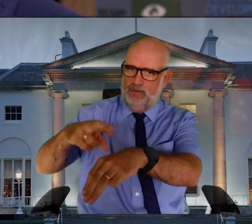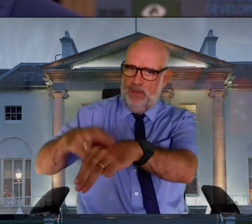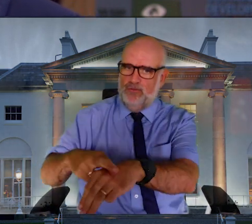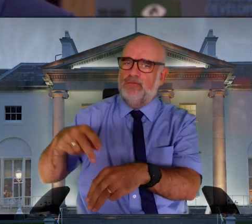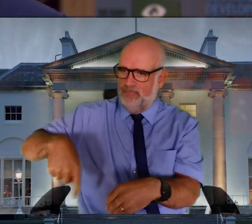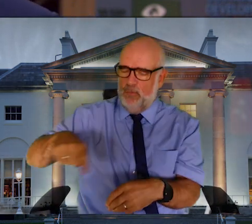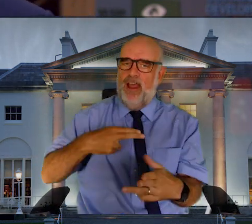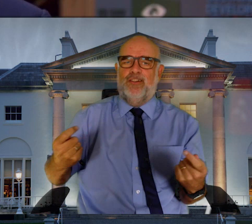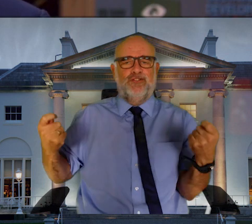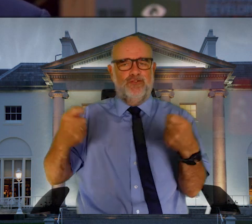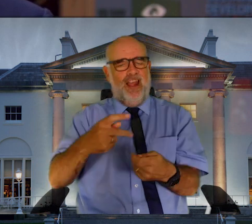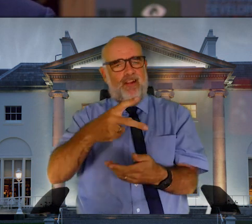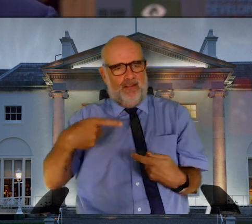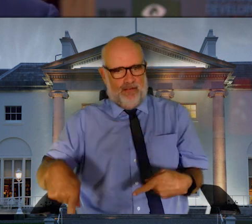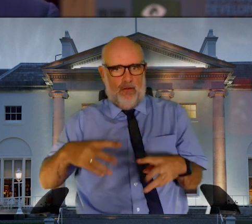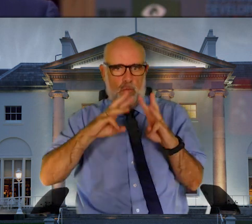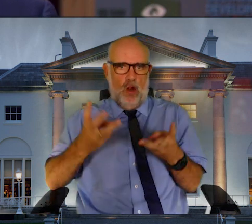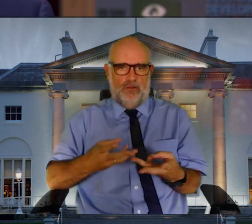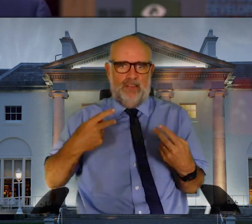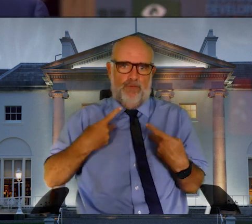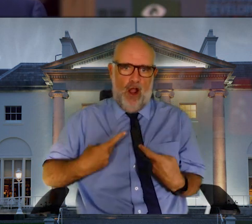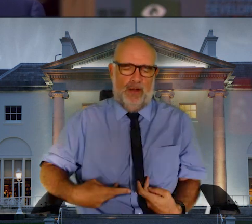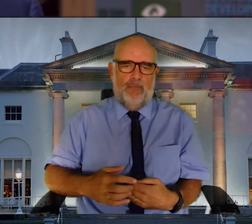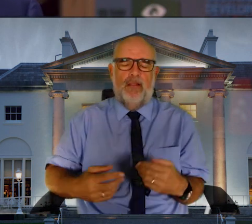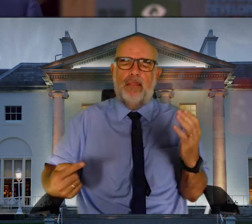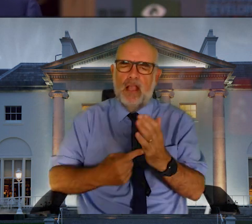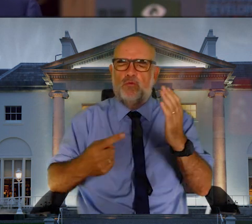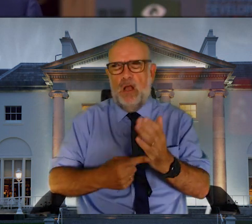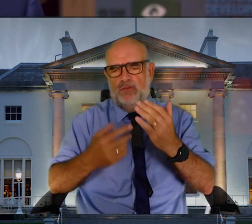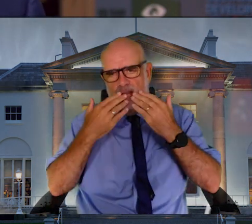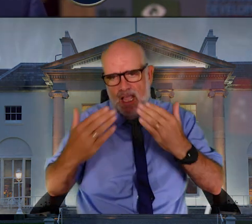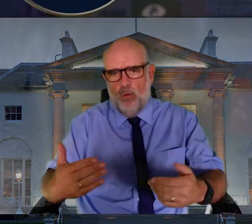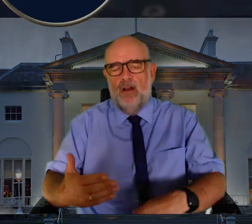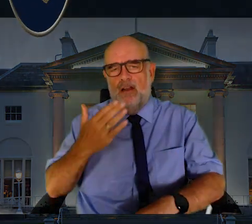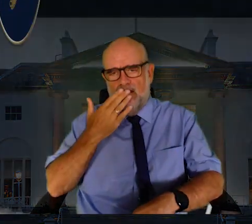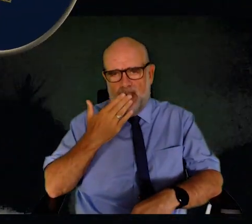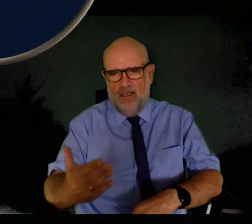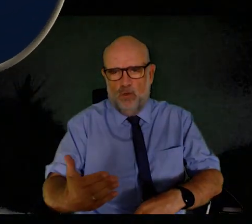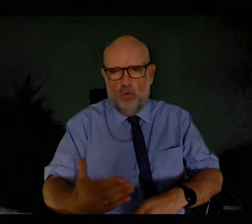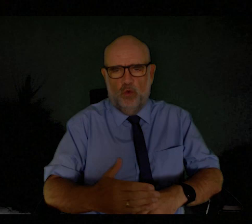peoples and our shared, vulnerable planet. Mille buikas. Thank you.